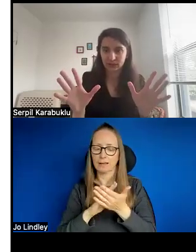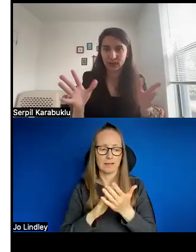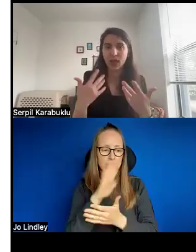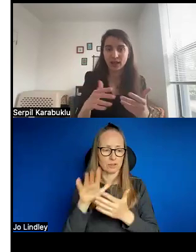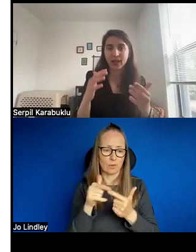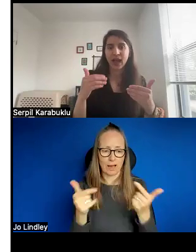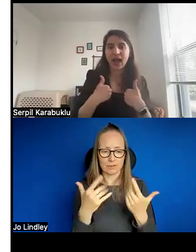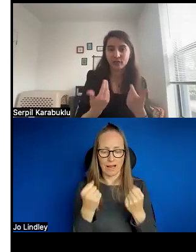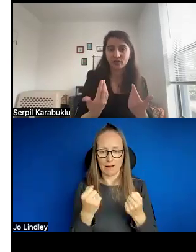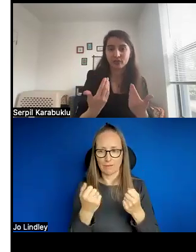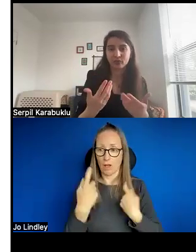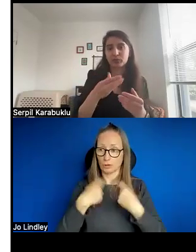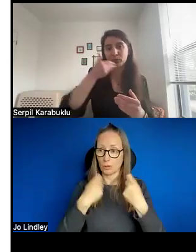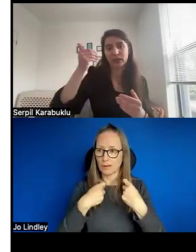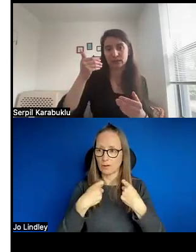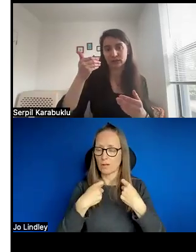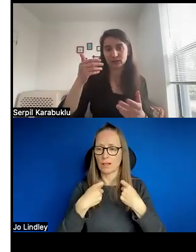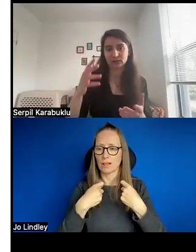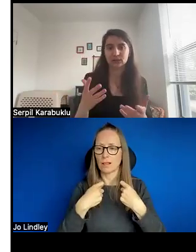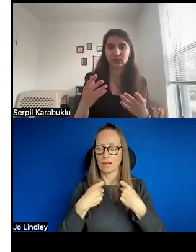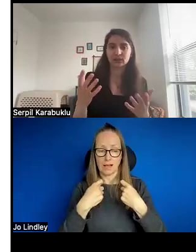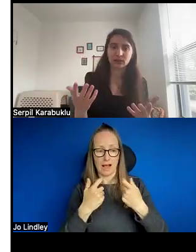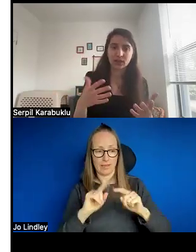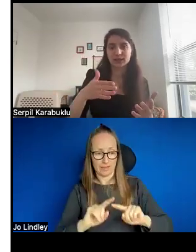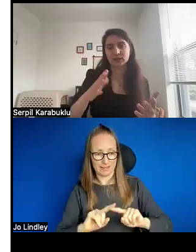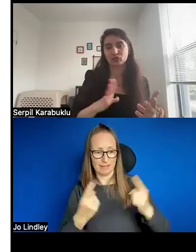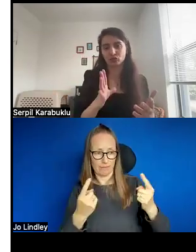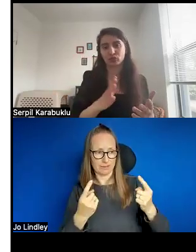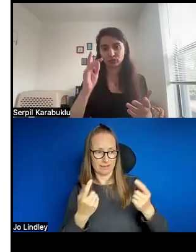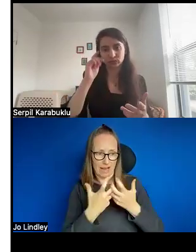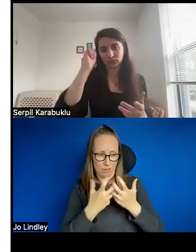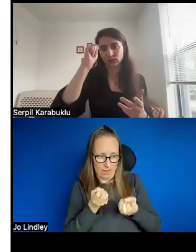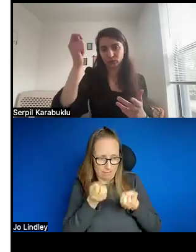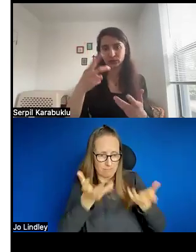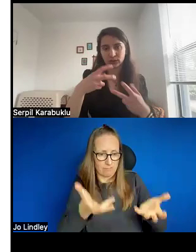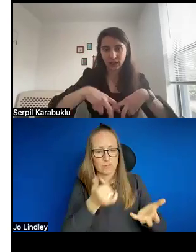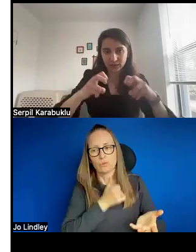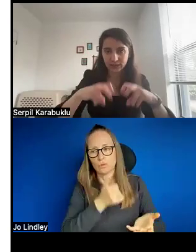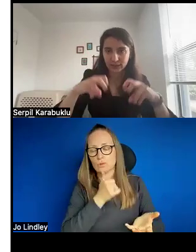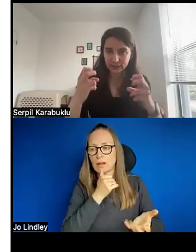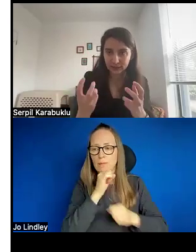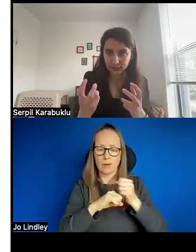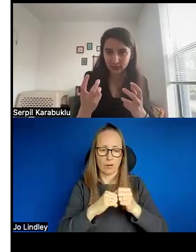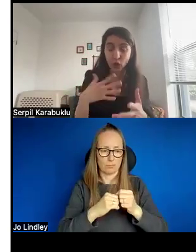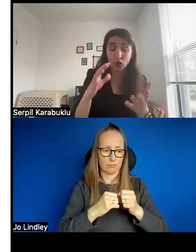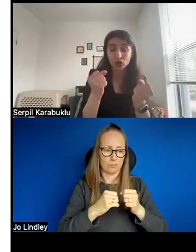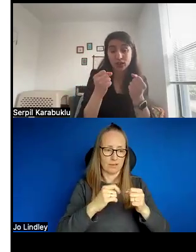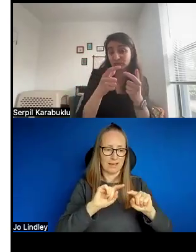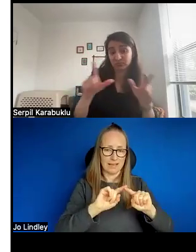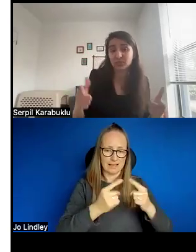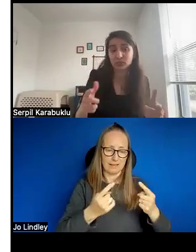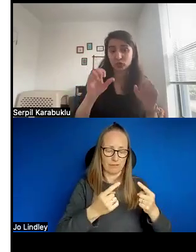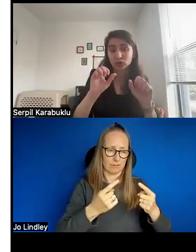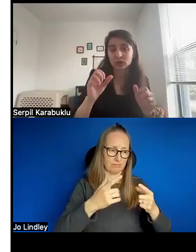these non-menus and their differences in realization, and either they assign it to different subcategories or different